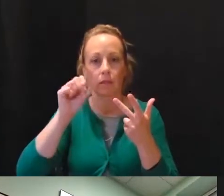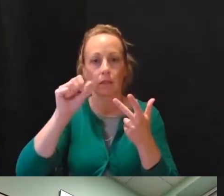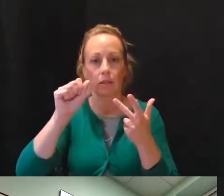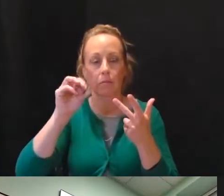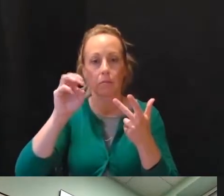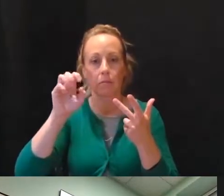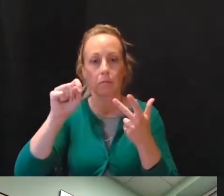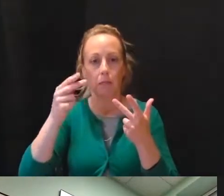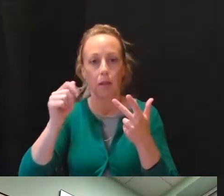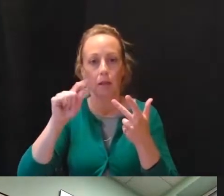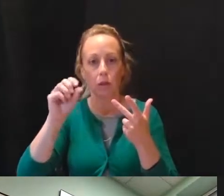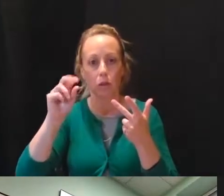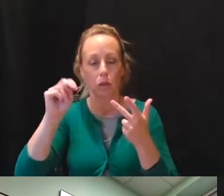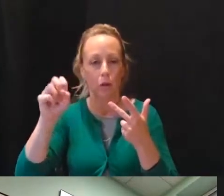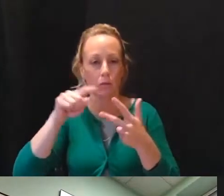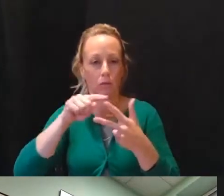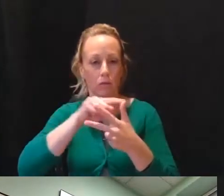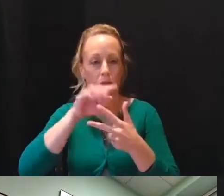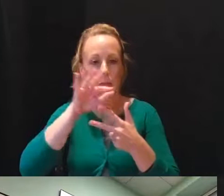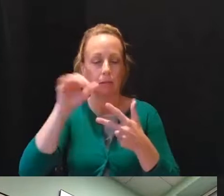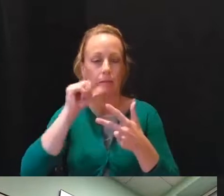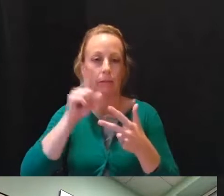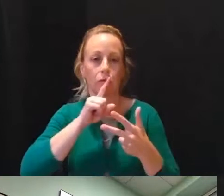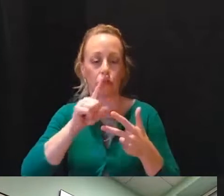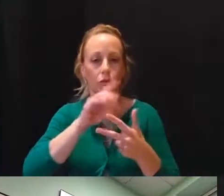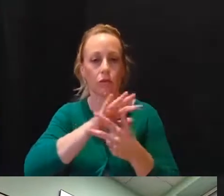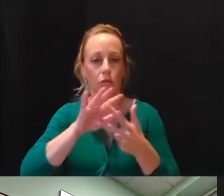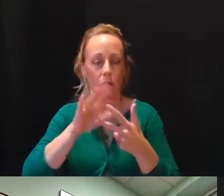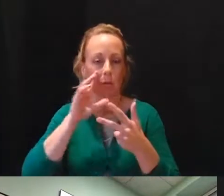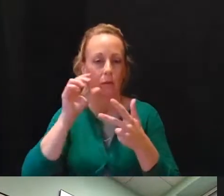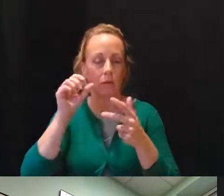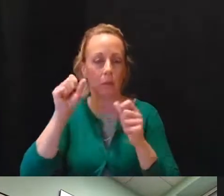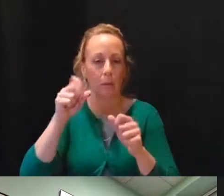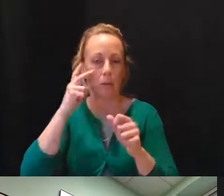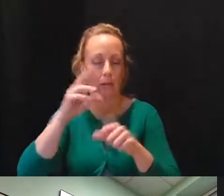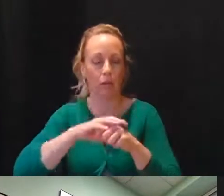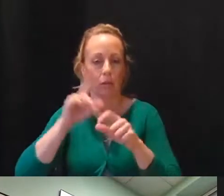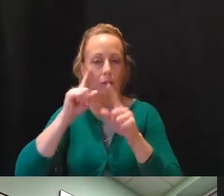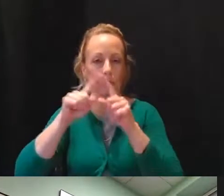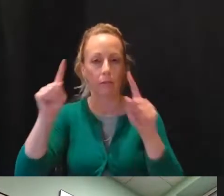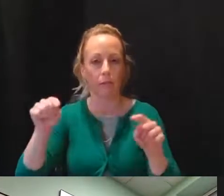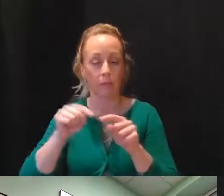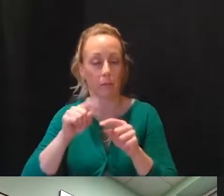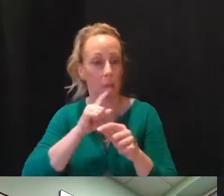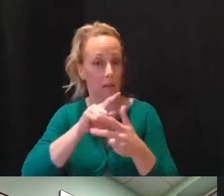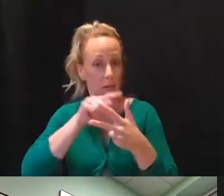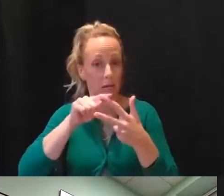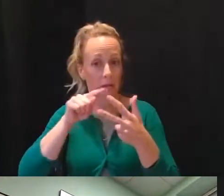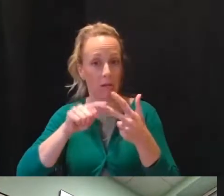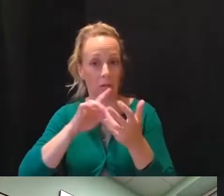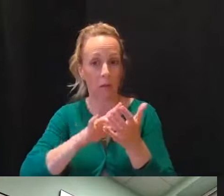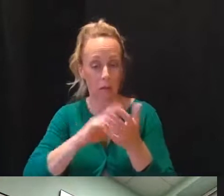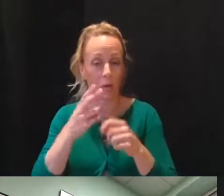convalescent plasma are both approved by FDA under emergency use authorization. They are used for the patients who are in the